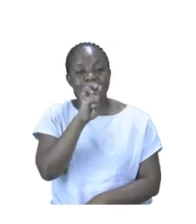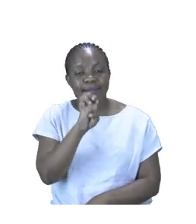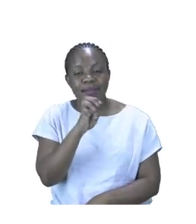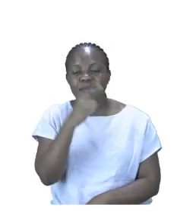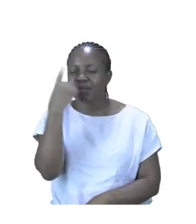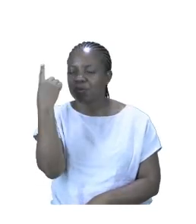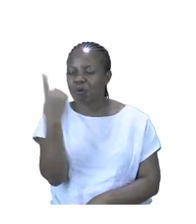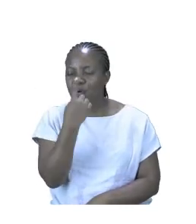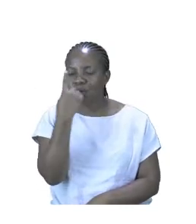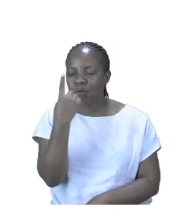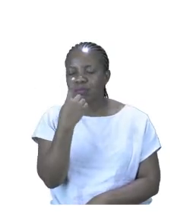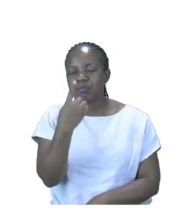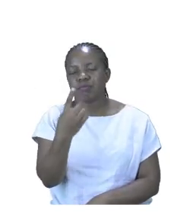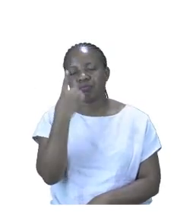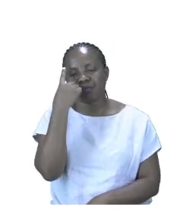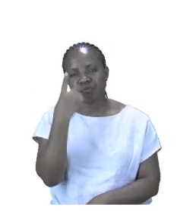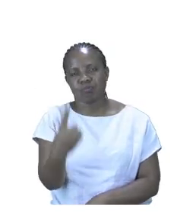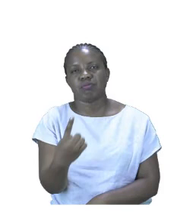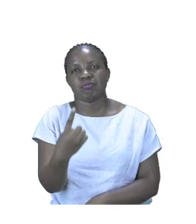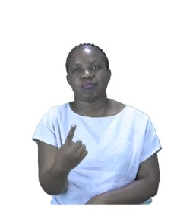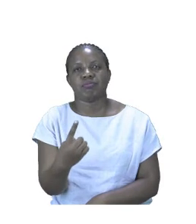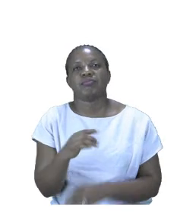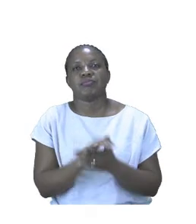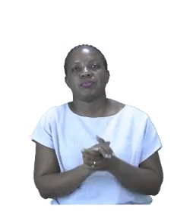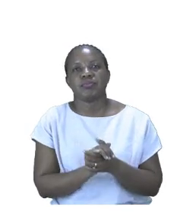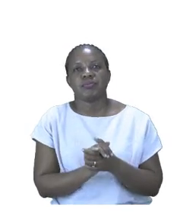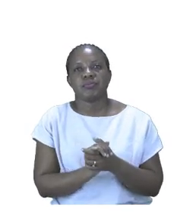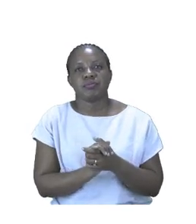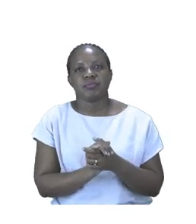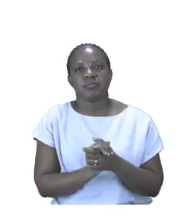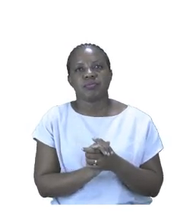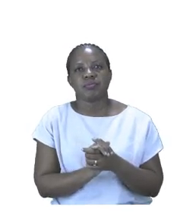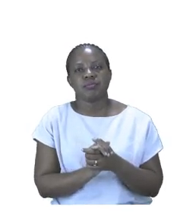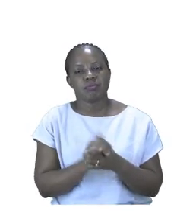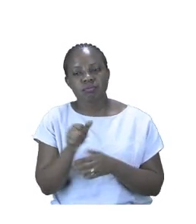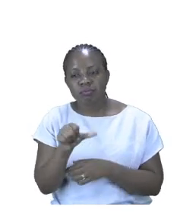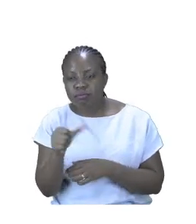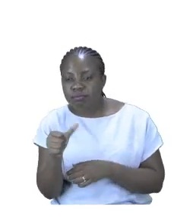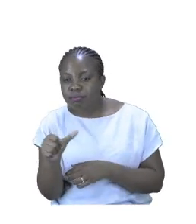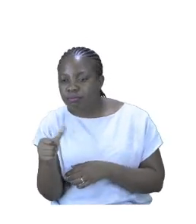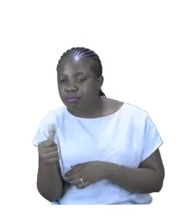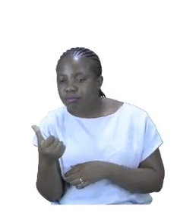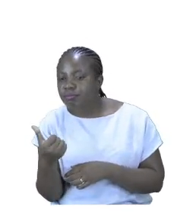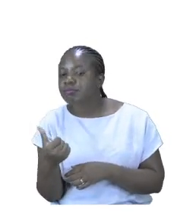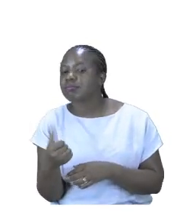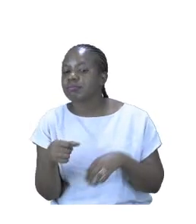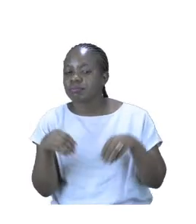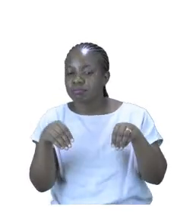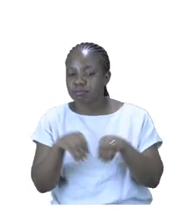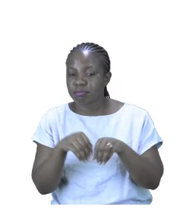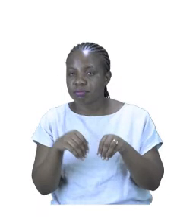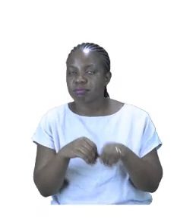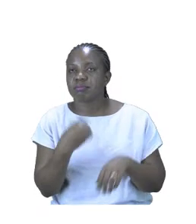only. The rest of them, my dears, I think you can do them by